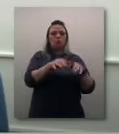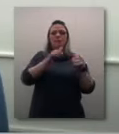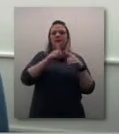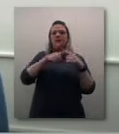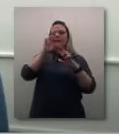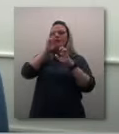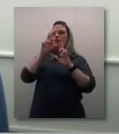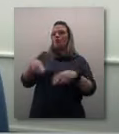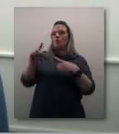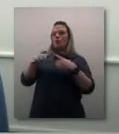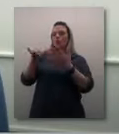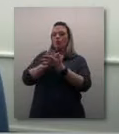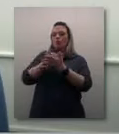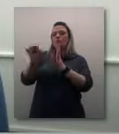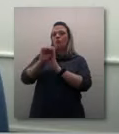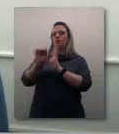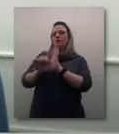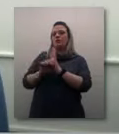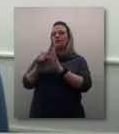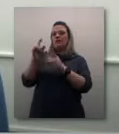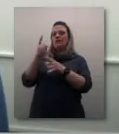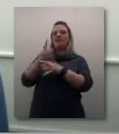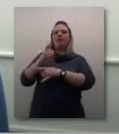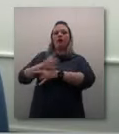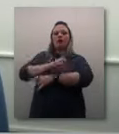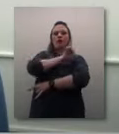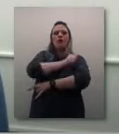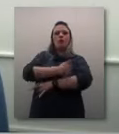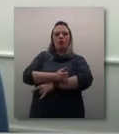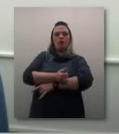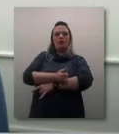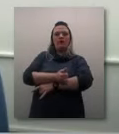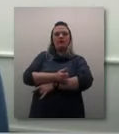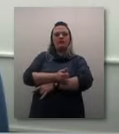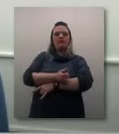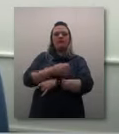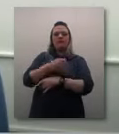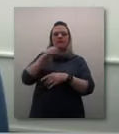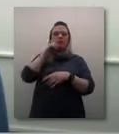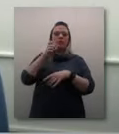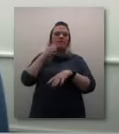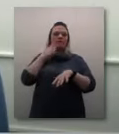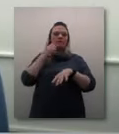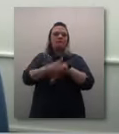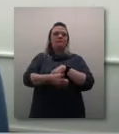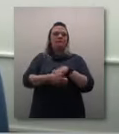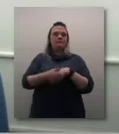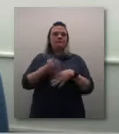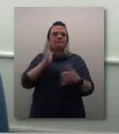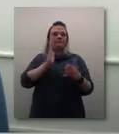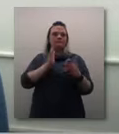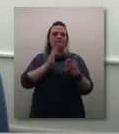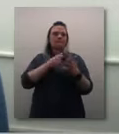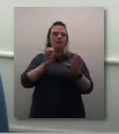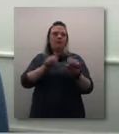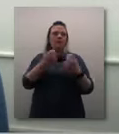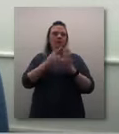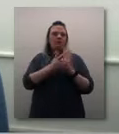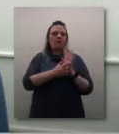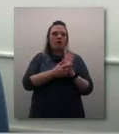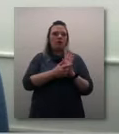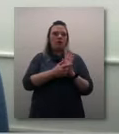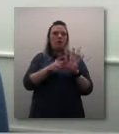reported to the New York State Liquor Authority with this violation, and then also we asked